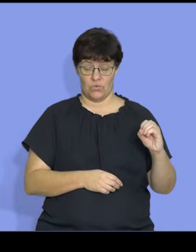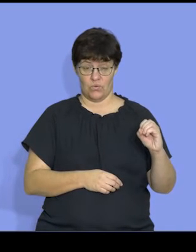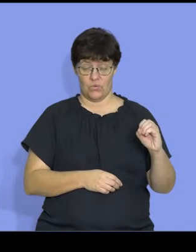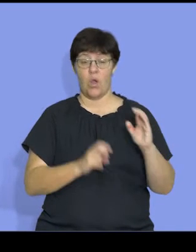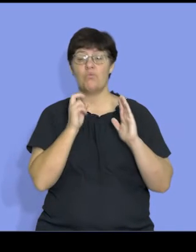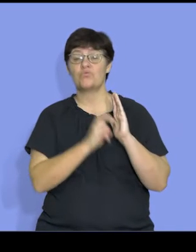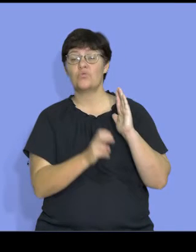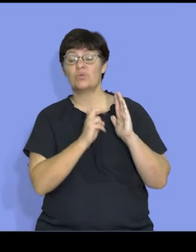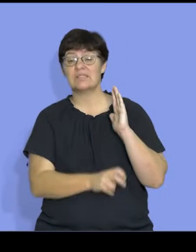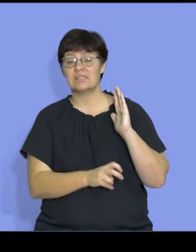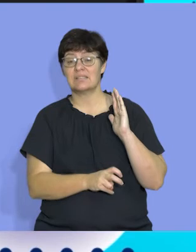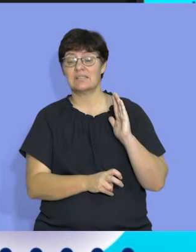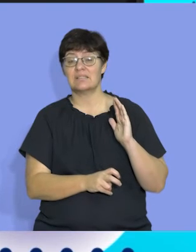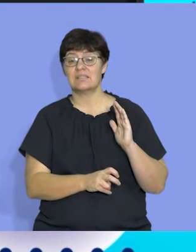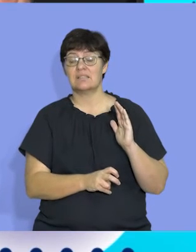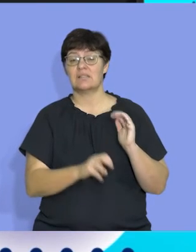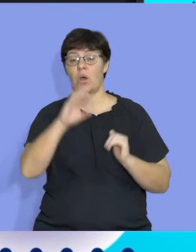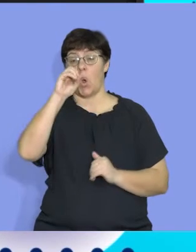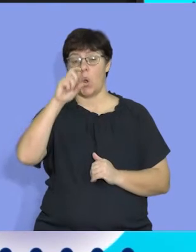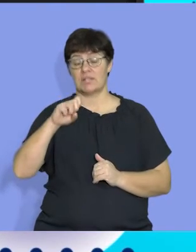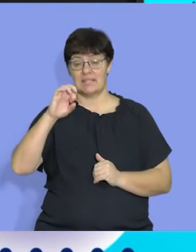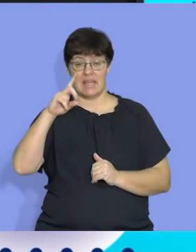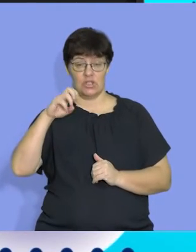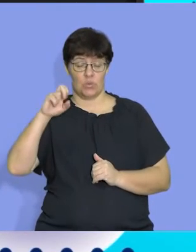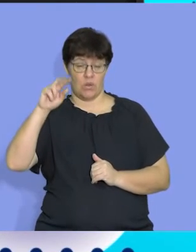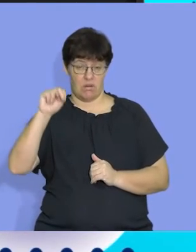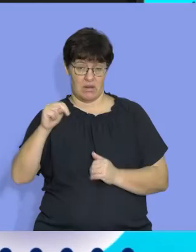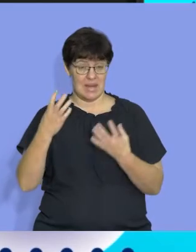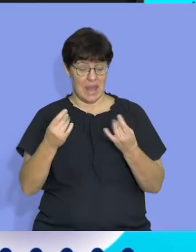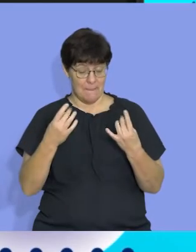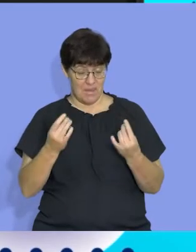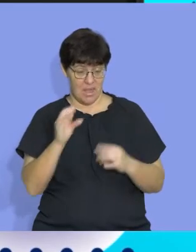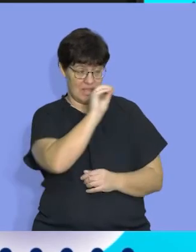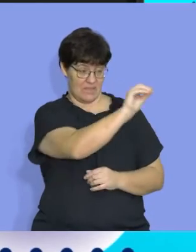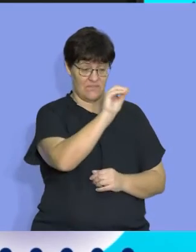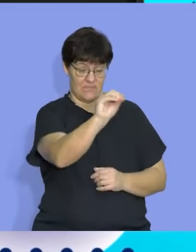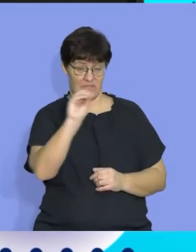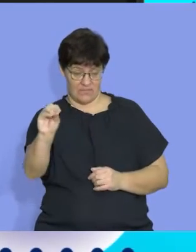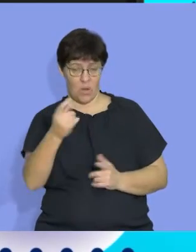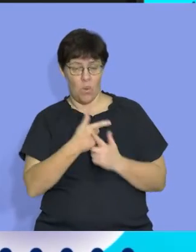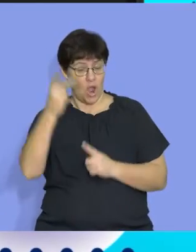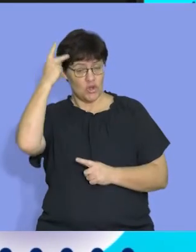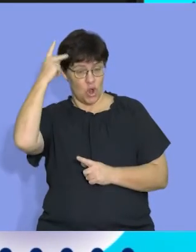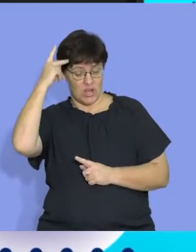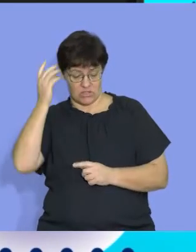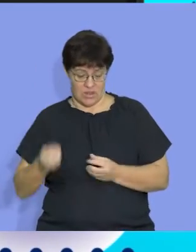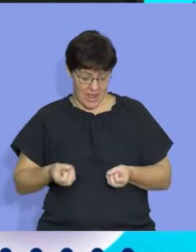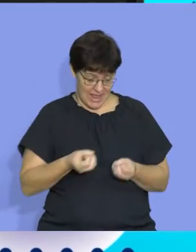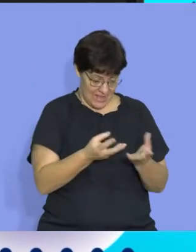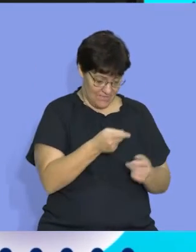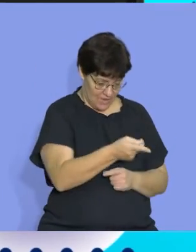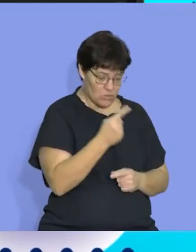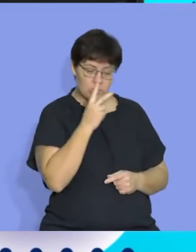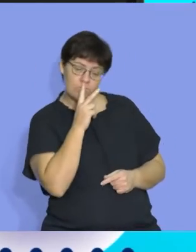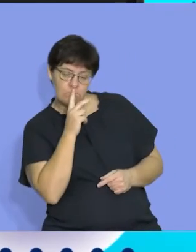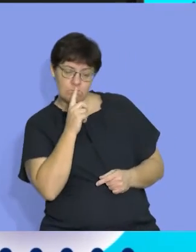of assigning oxidation numbers. So there's a whole lot of knowledge that we have gained that we need to bring to the fore and try to apply so that we